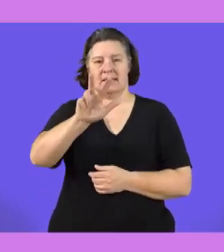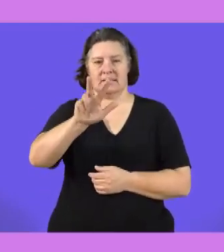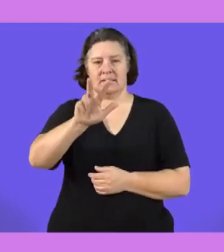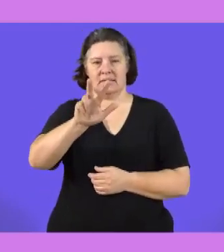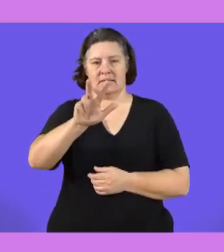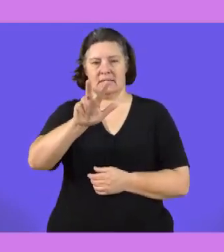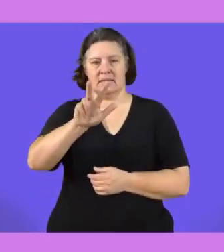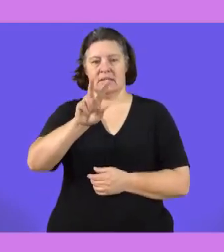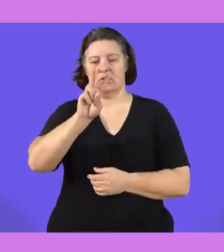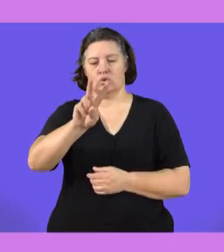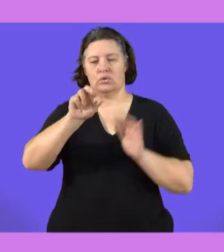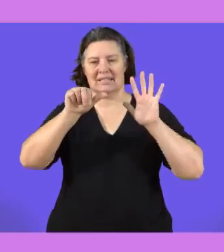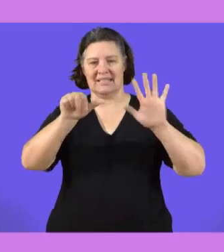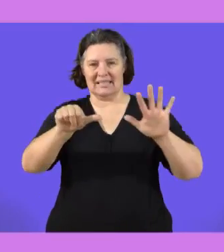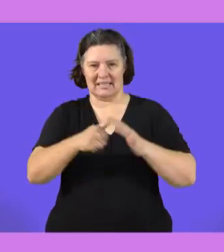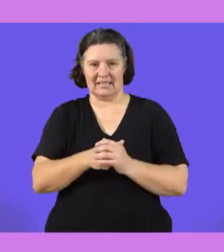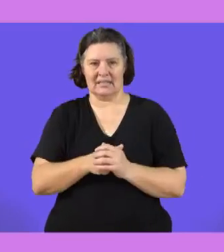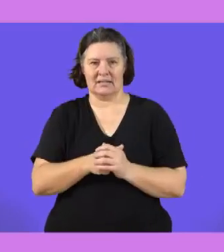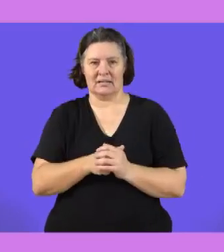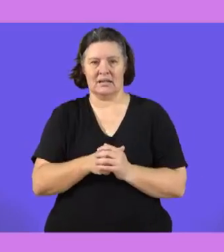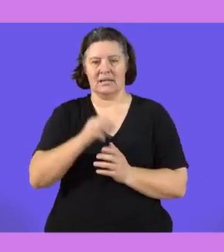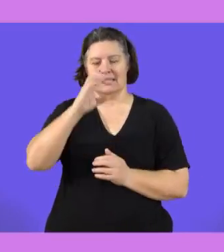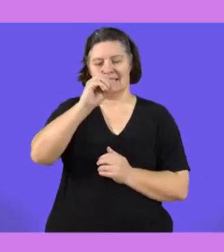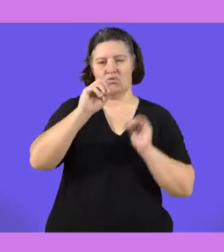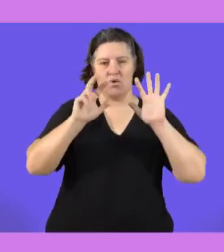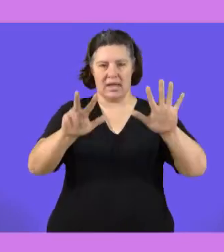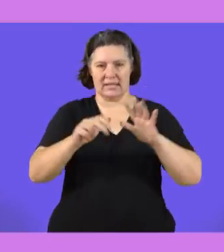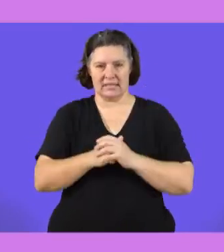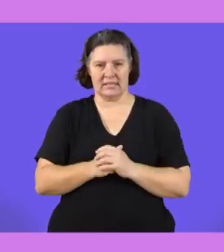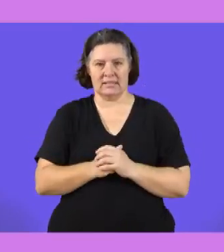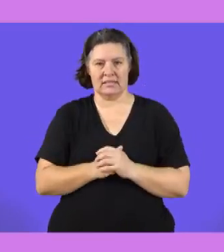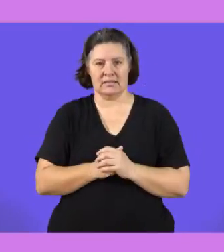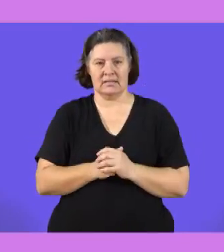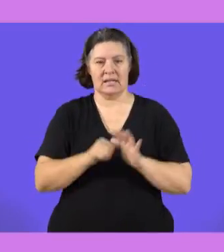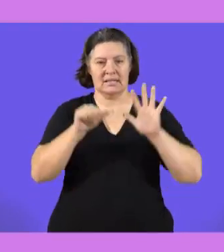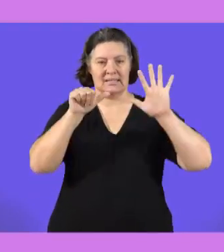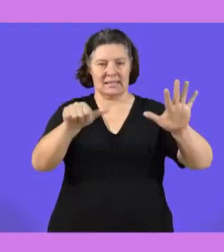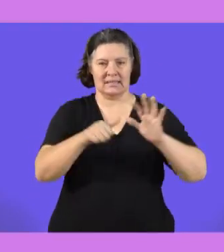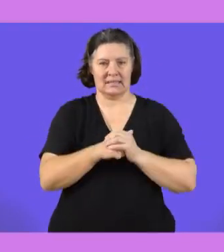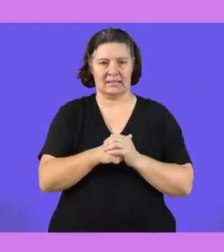3,82608